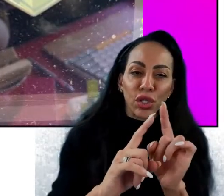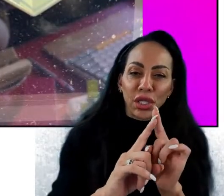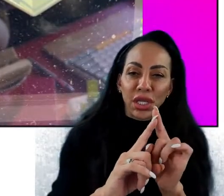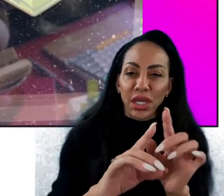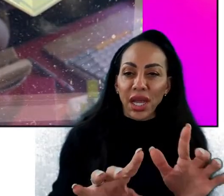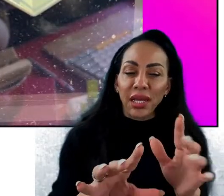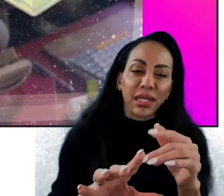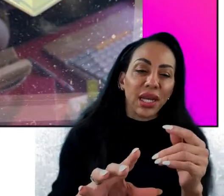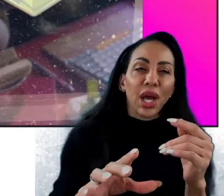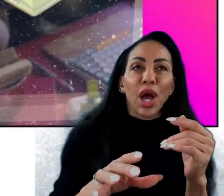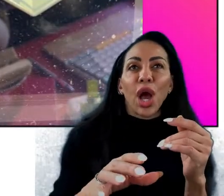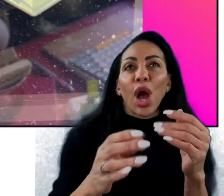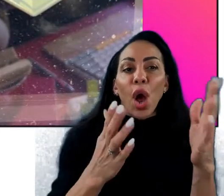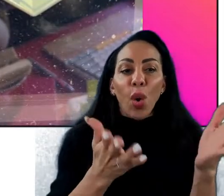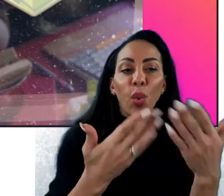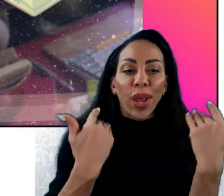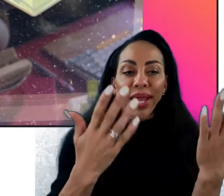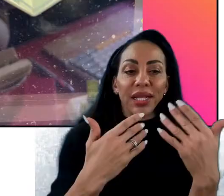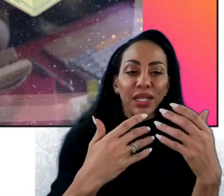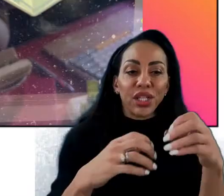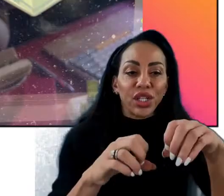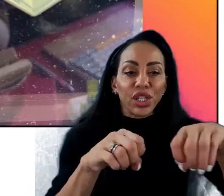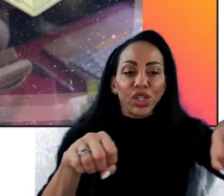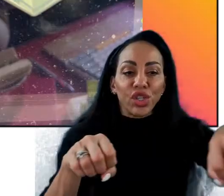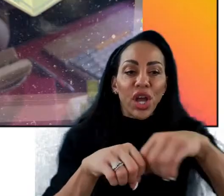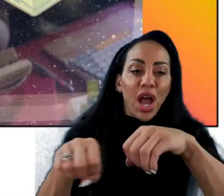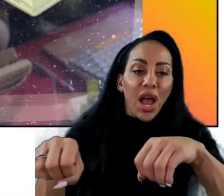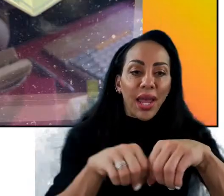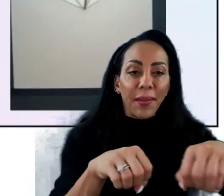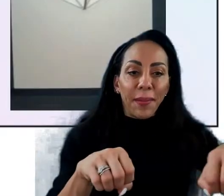chime. And we called it a space orb.